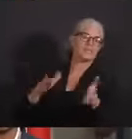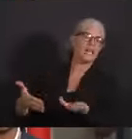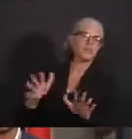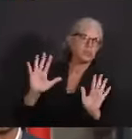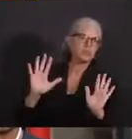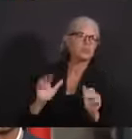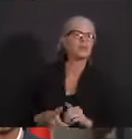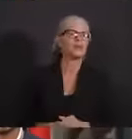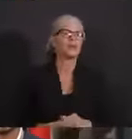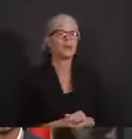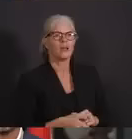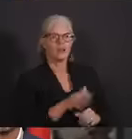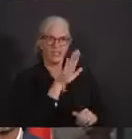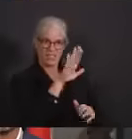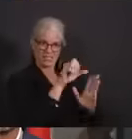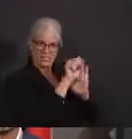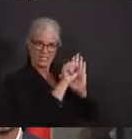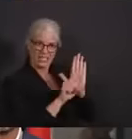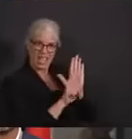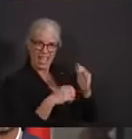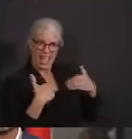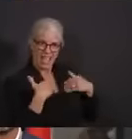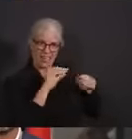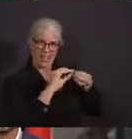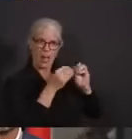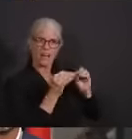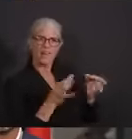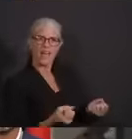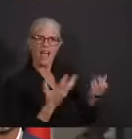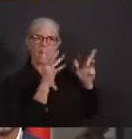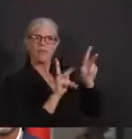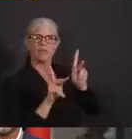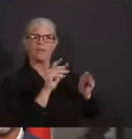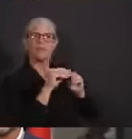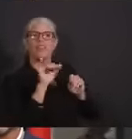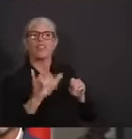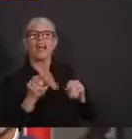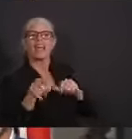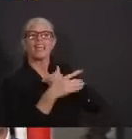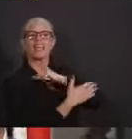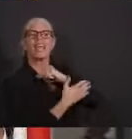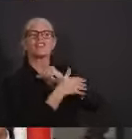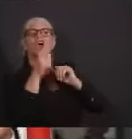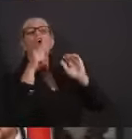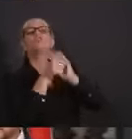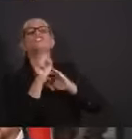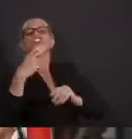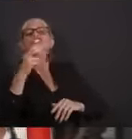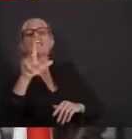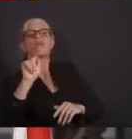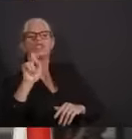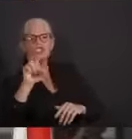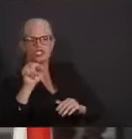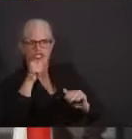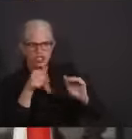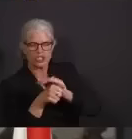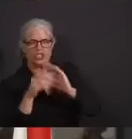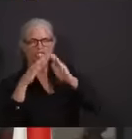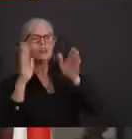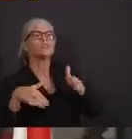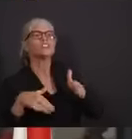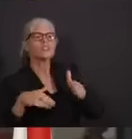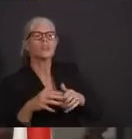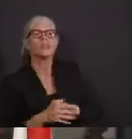state have a number on how many people are in county shelters or those state supplemental shelters? So I